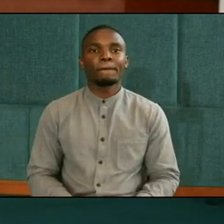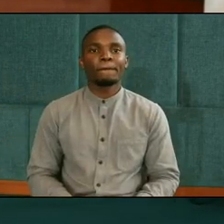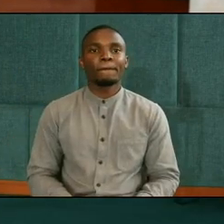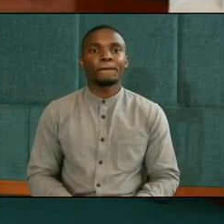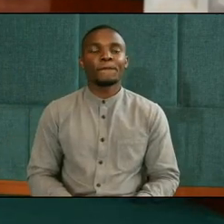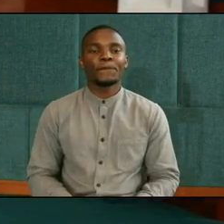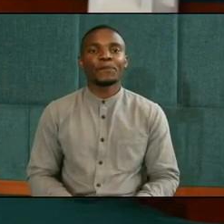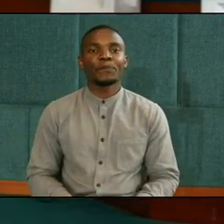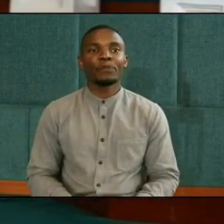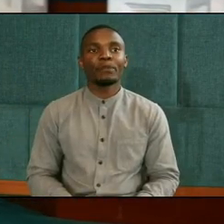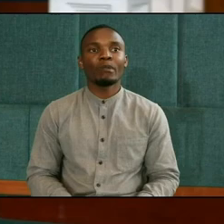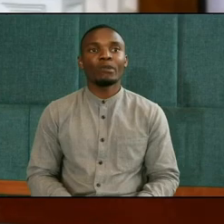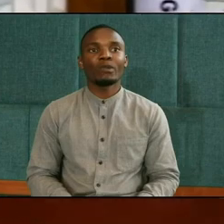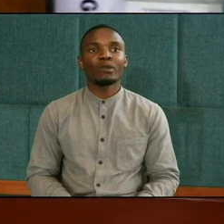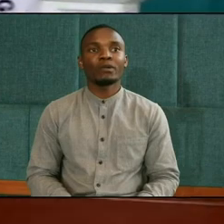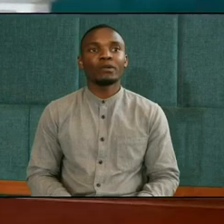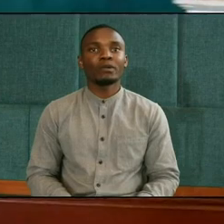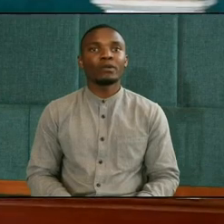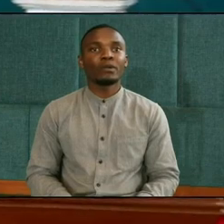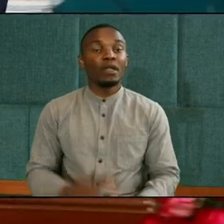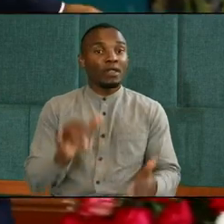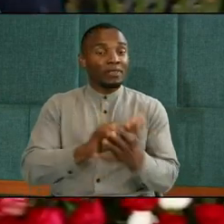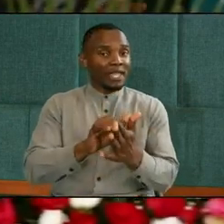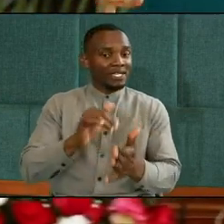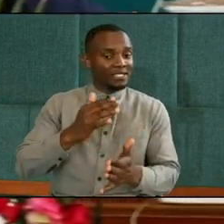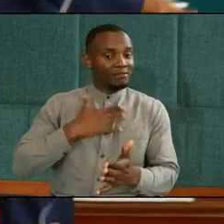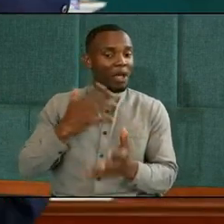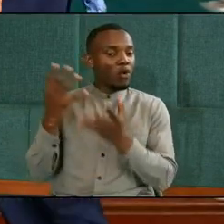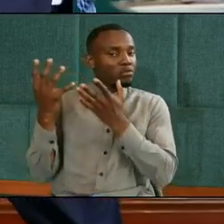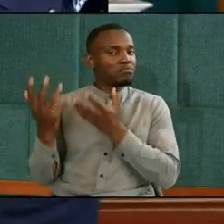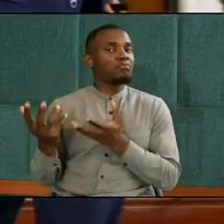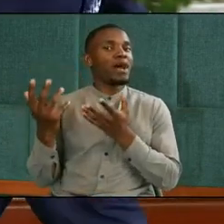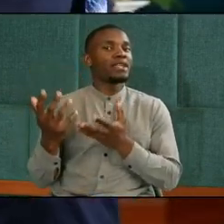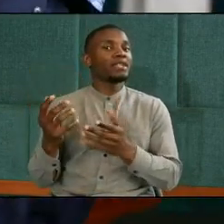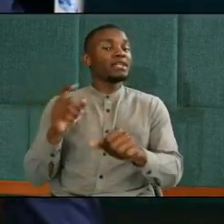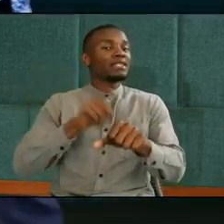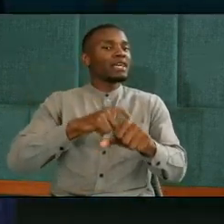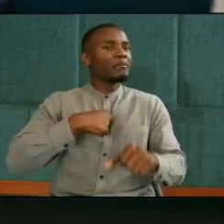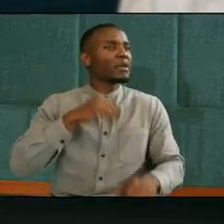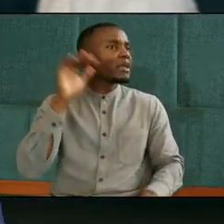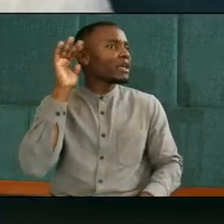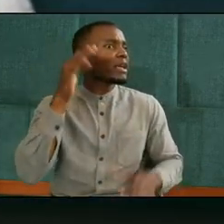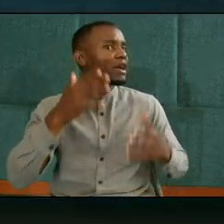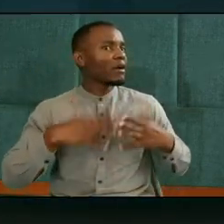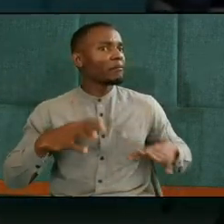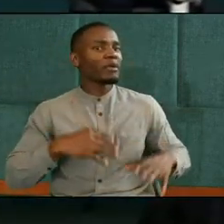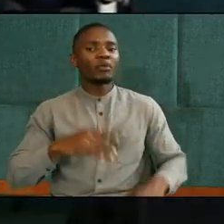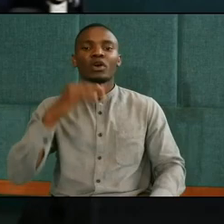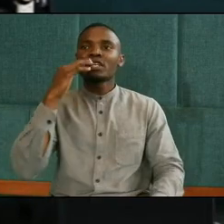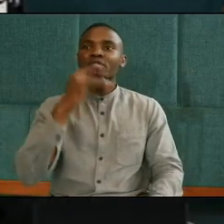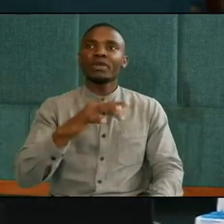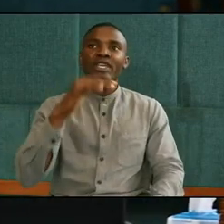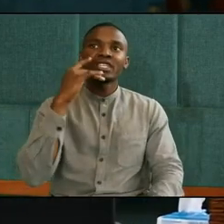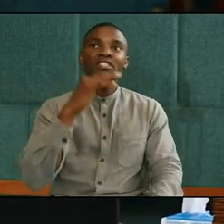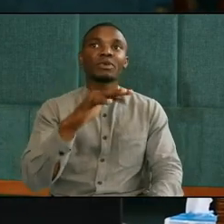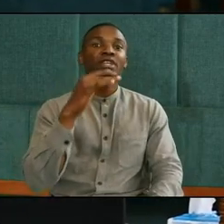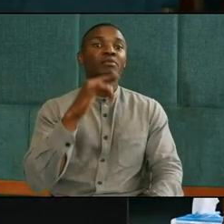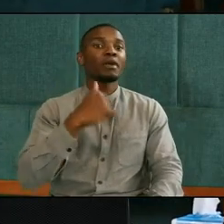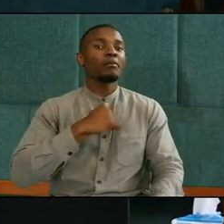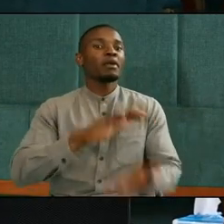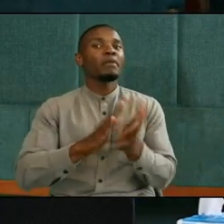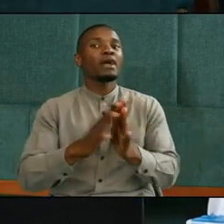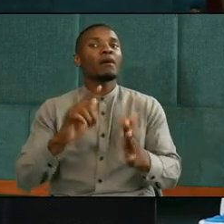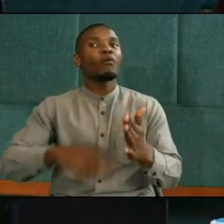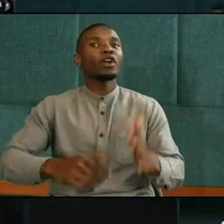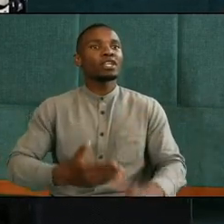away. That is my burden as a preacher. So when I listen to people go on the pulpit and talk all kind of rubbish, I get angry.